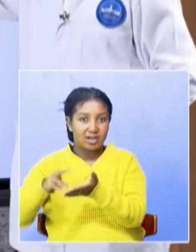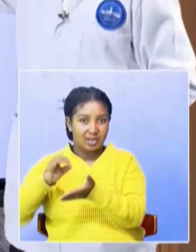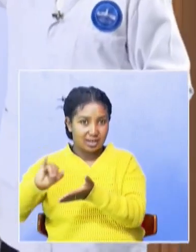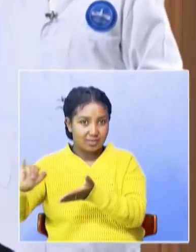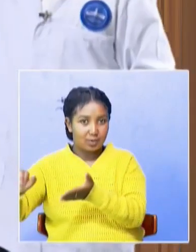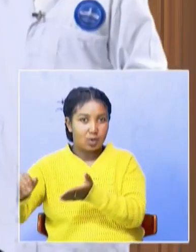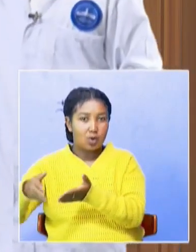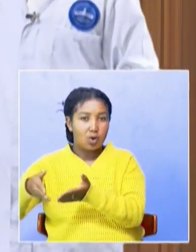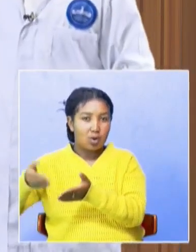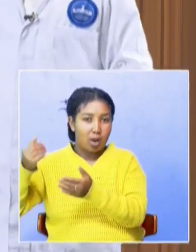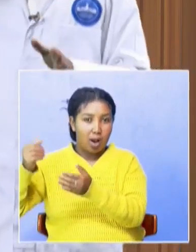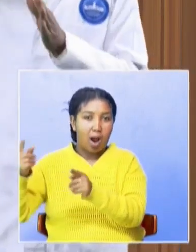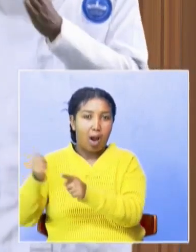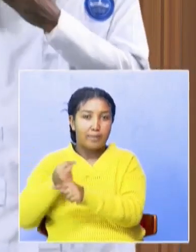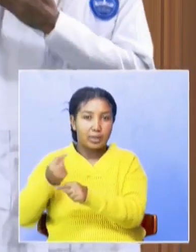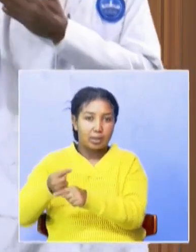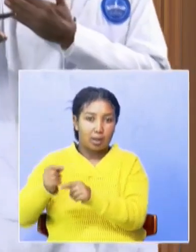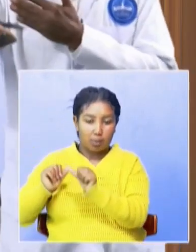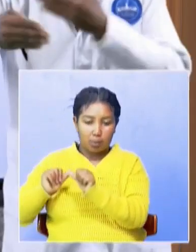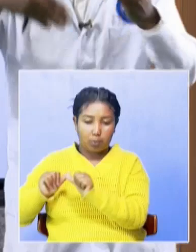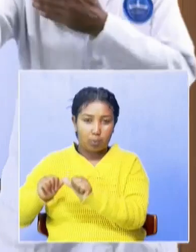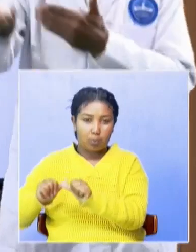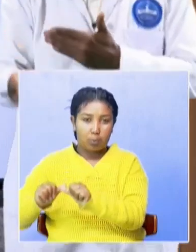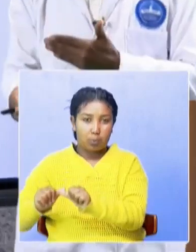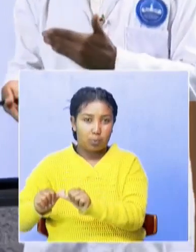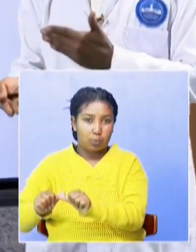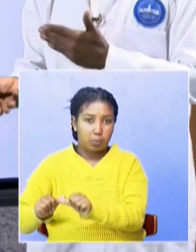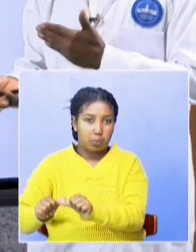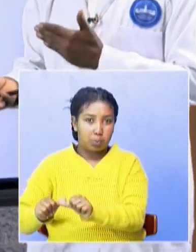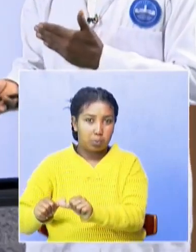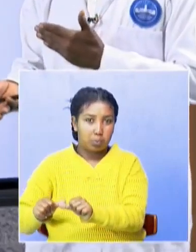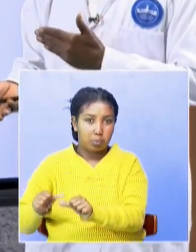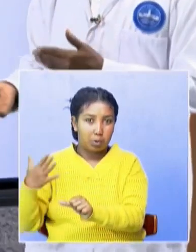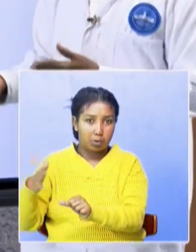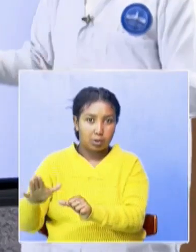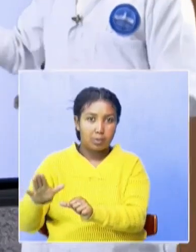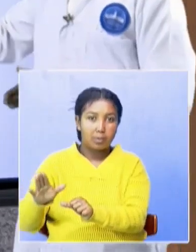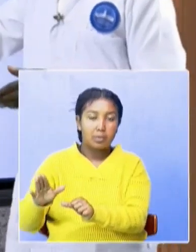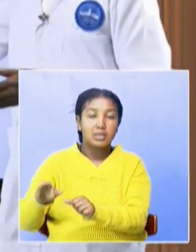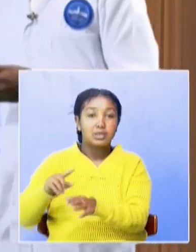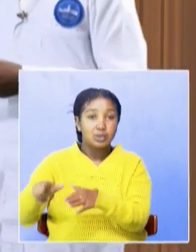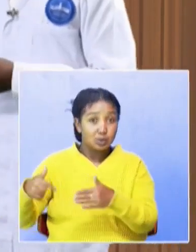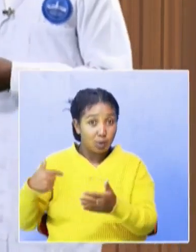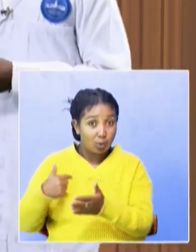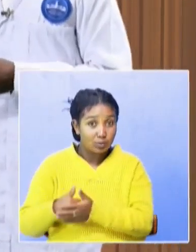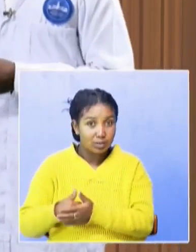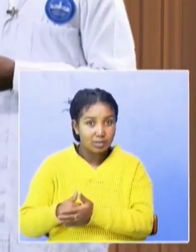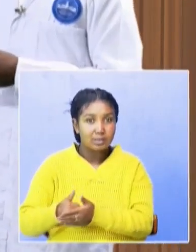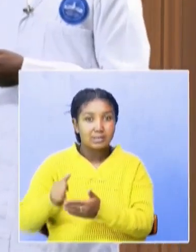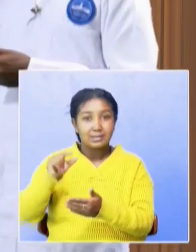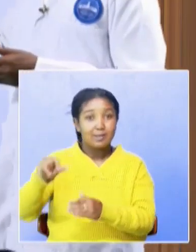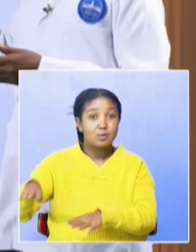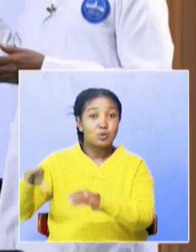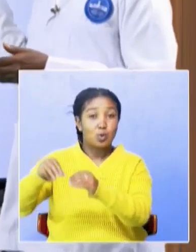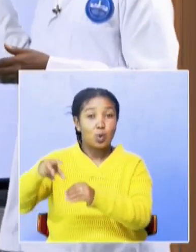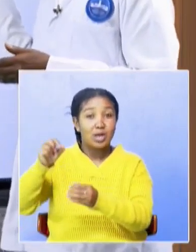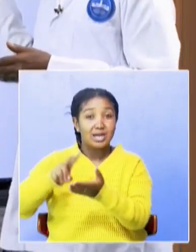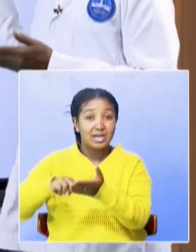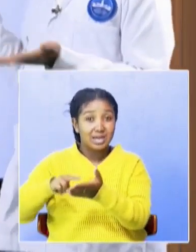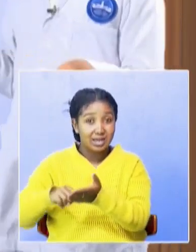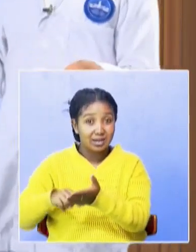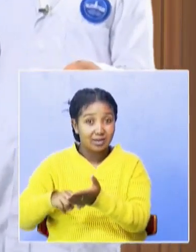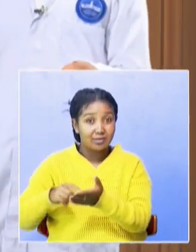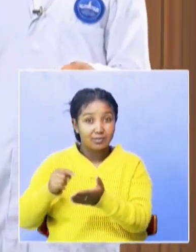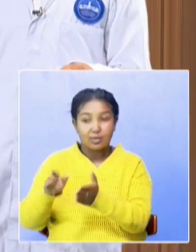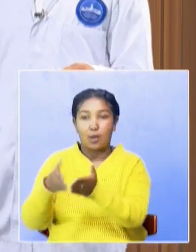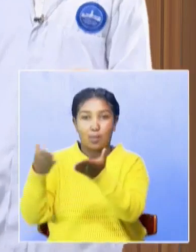This one is happening or in progress or going on. Okay? So, some students were reading